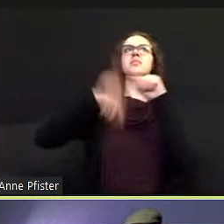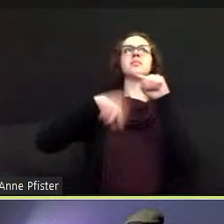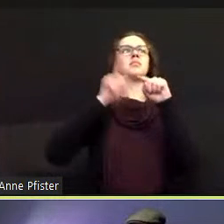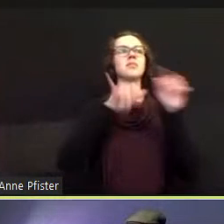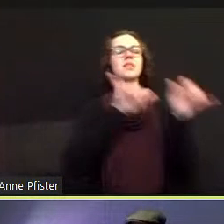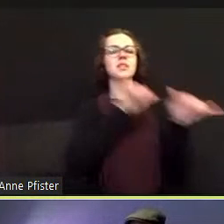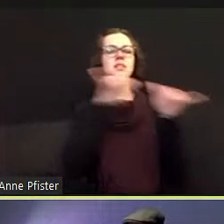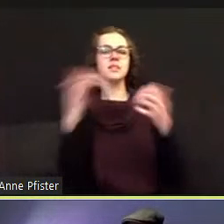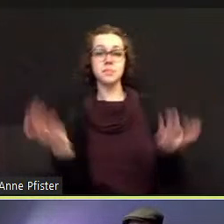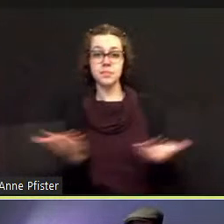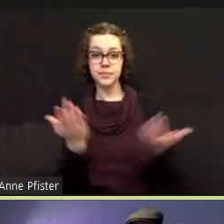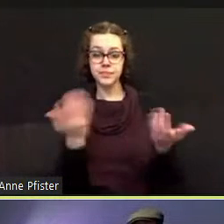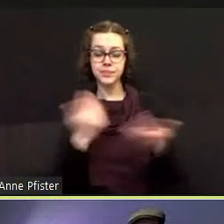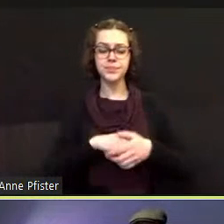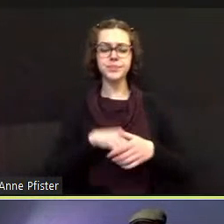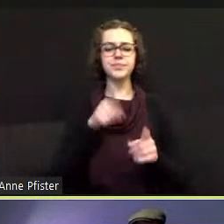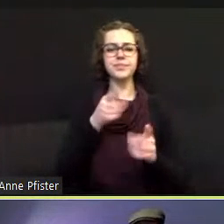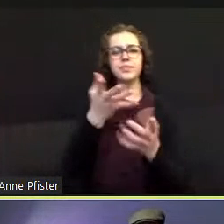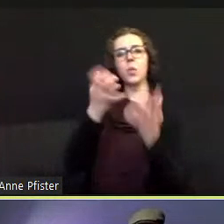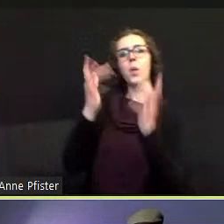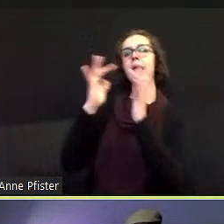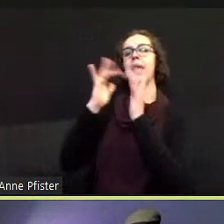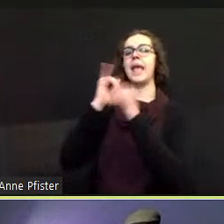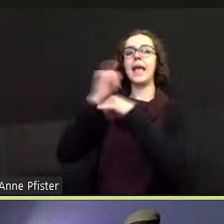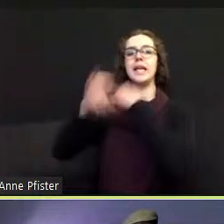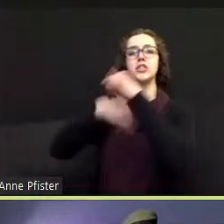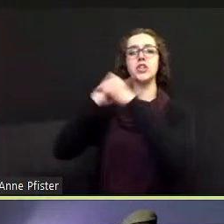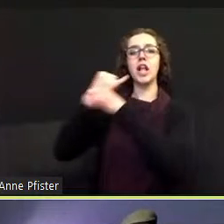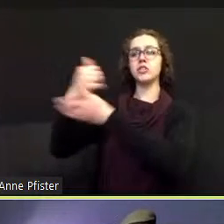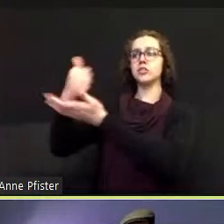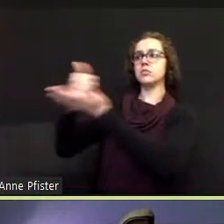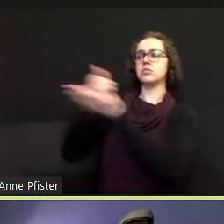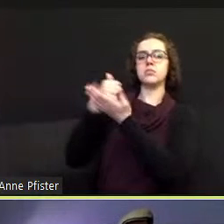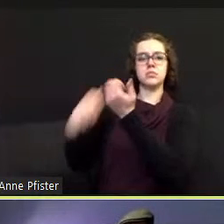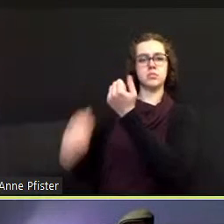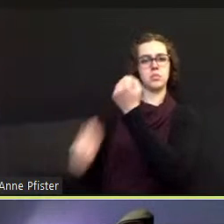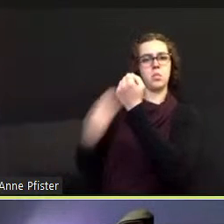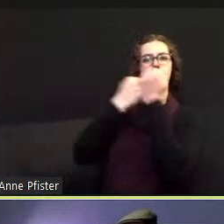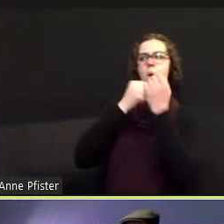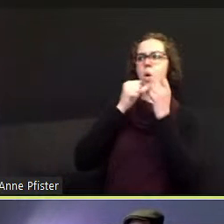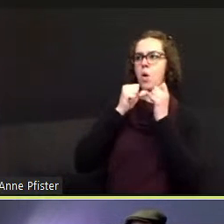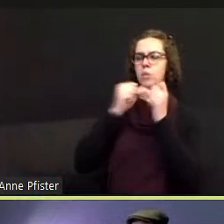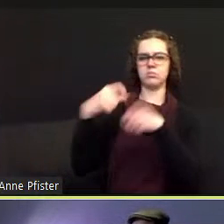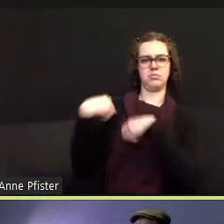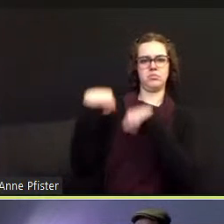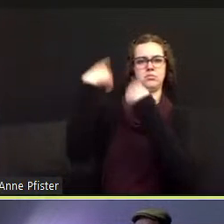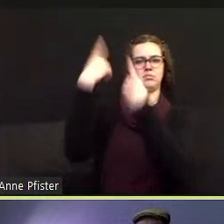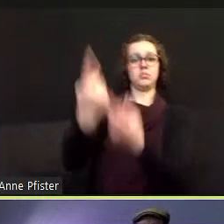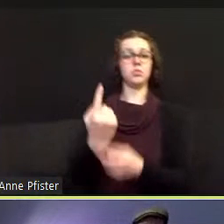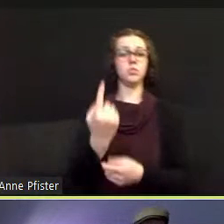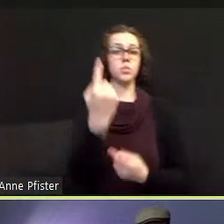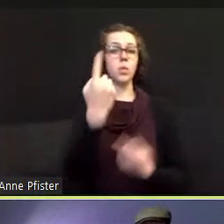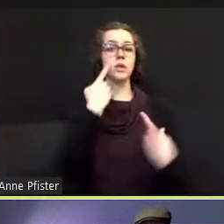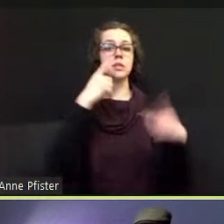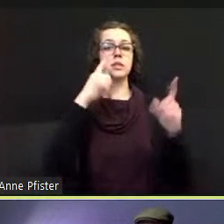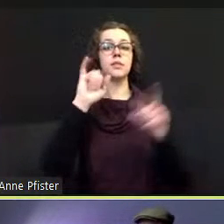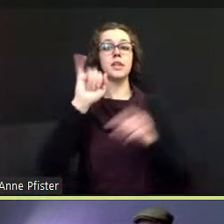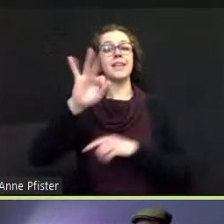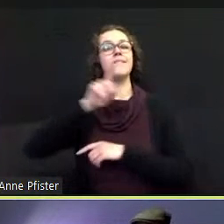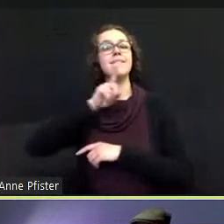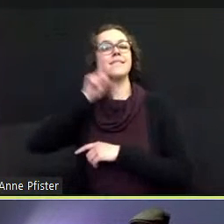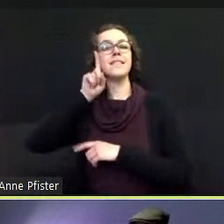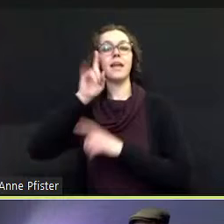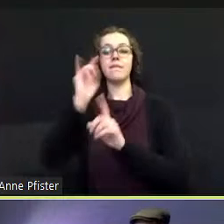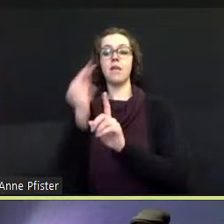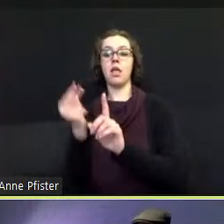elsewhere. They are looking for international aid constantly. And one of the places that they've been successful is if deafness continues to be